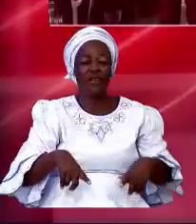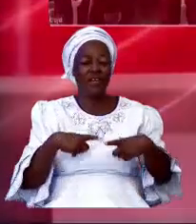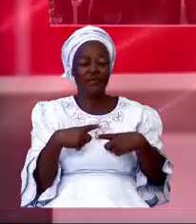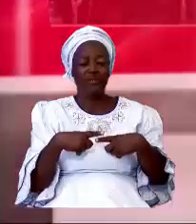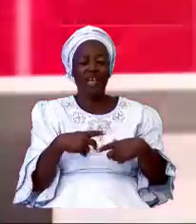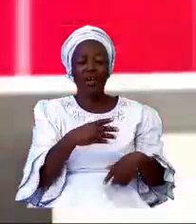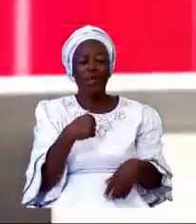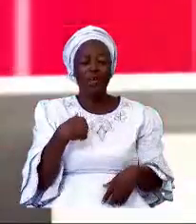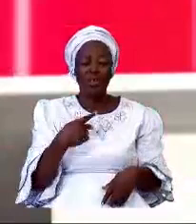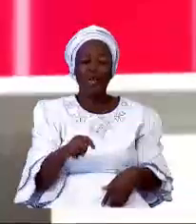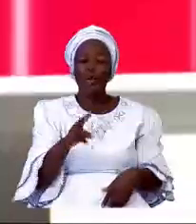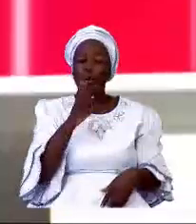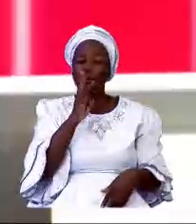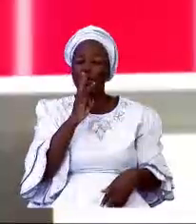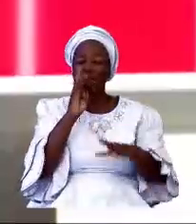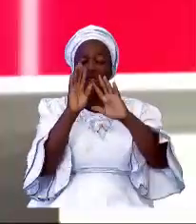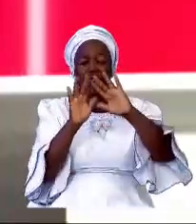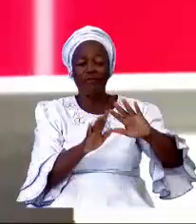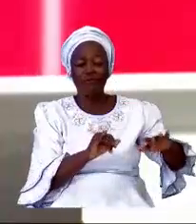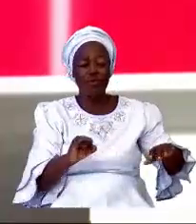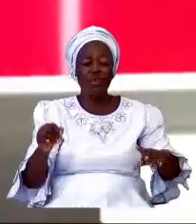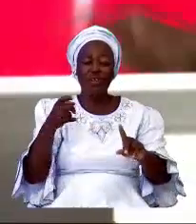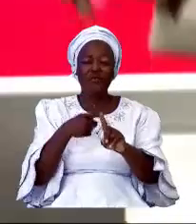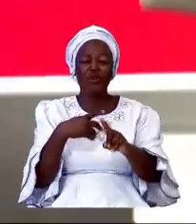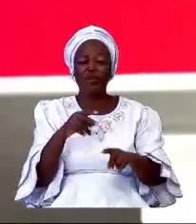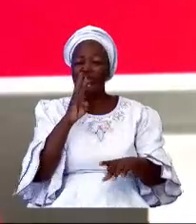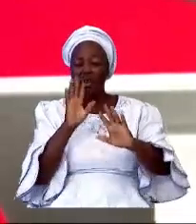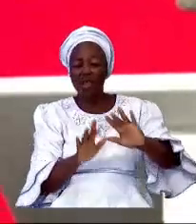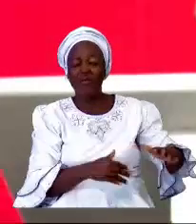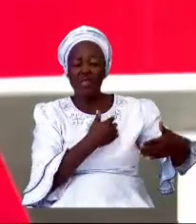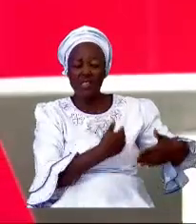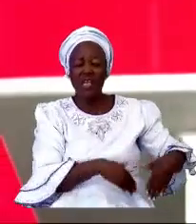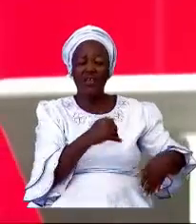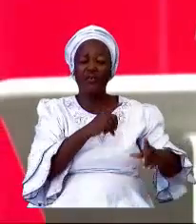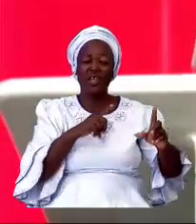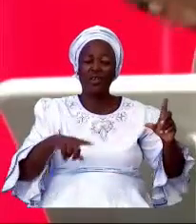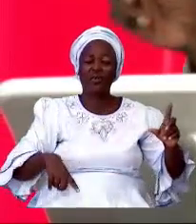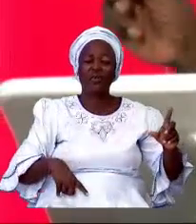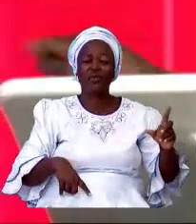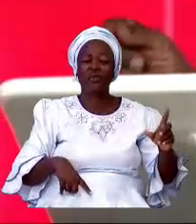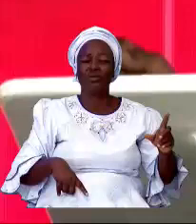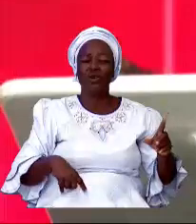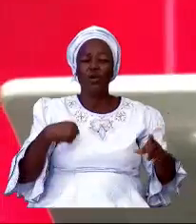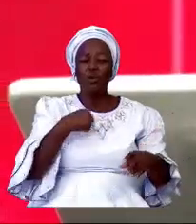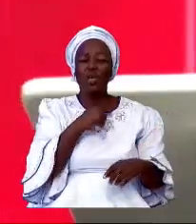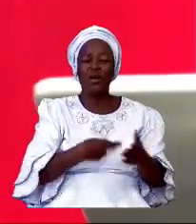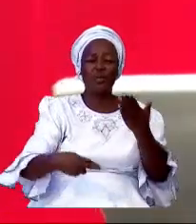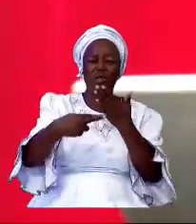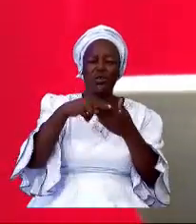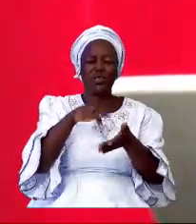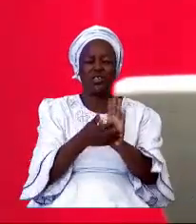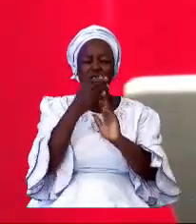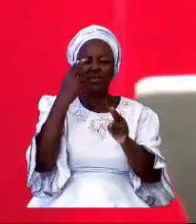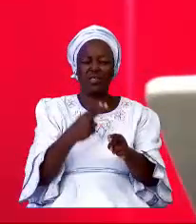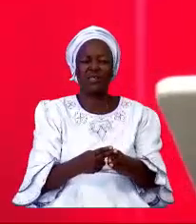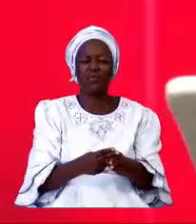have drunk the water of life, the water flowing from the riverside